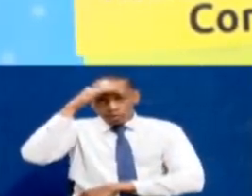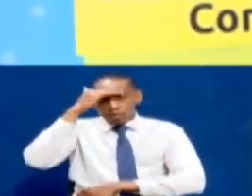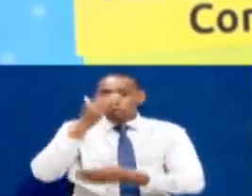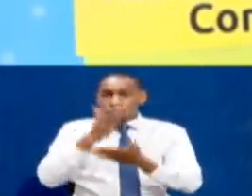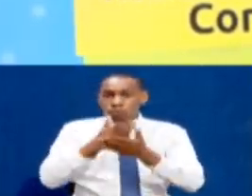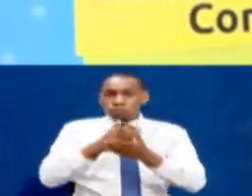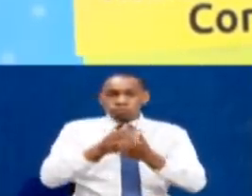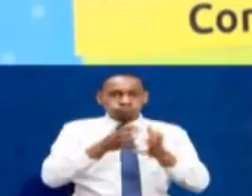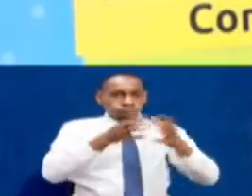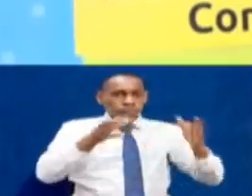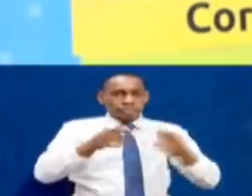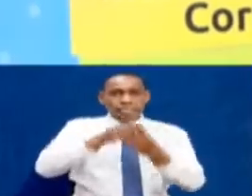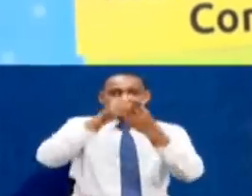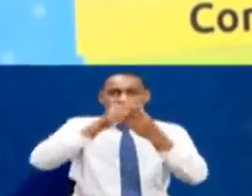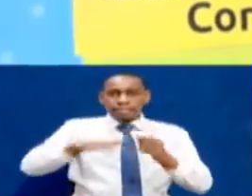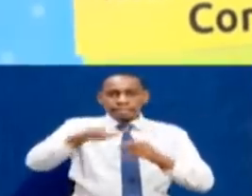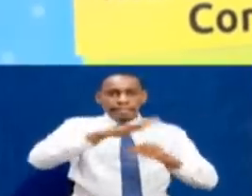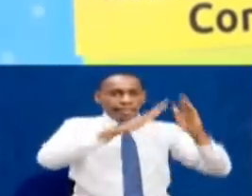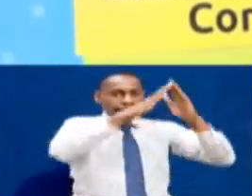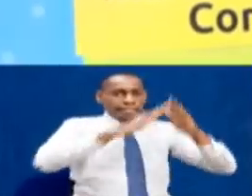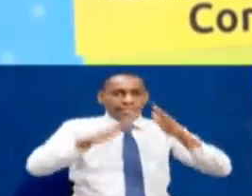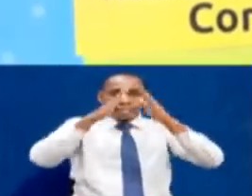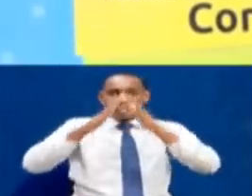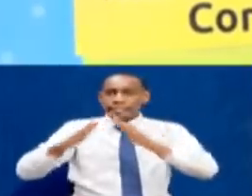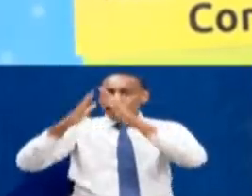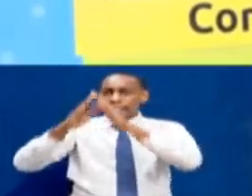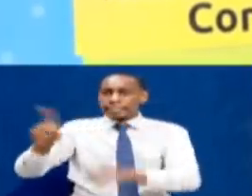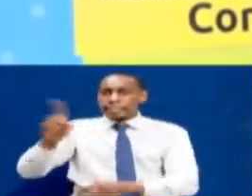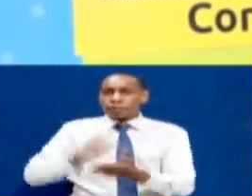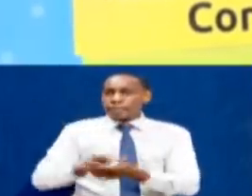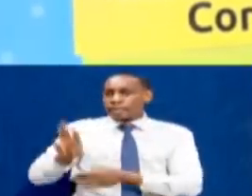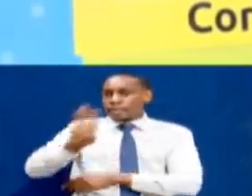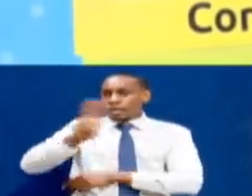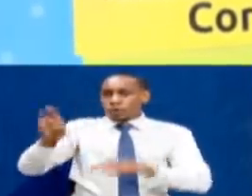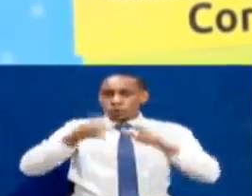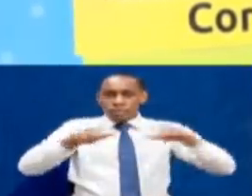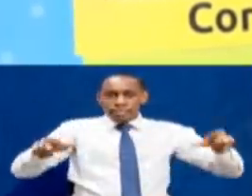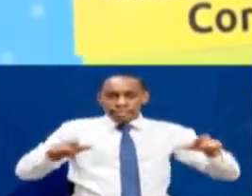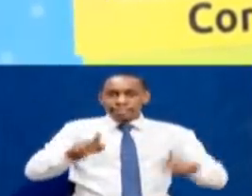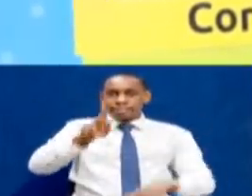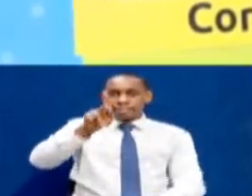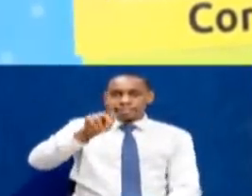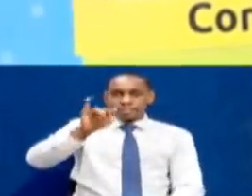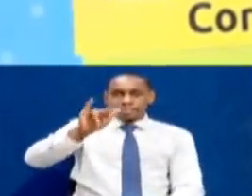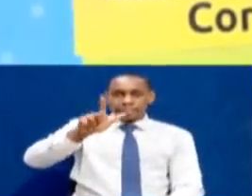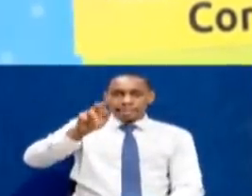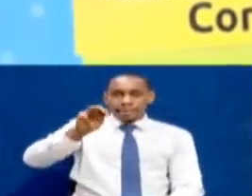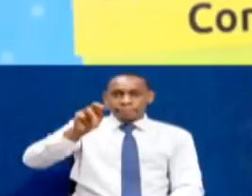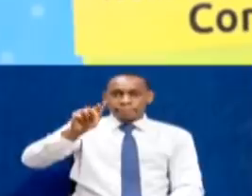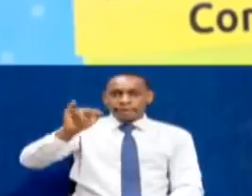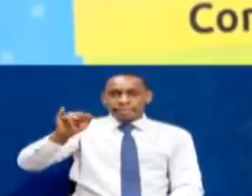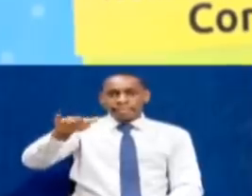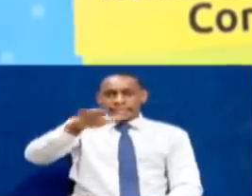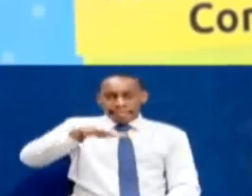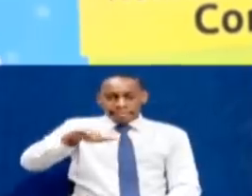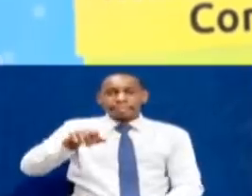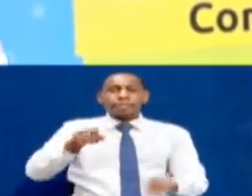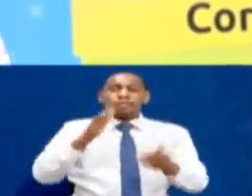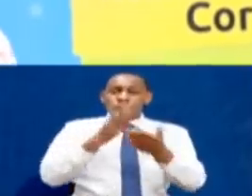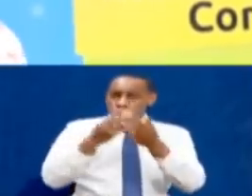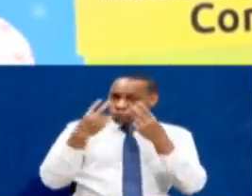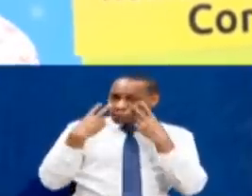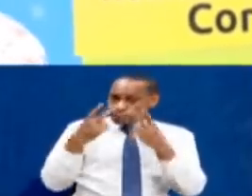the increase, particularly in some estates in Nairobi, in Westlands, in the Kilimani area. We have taken